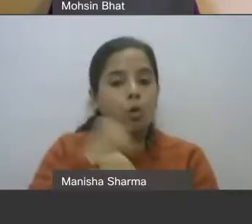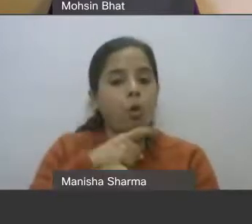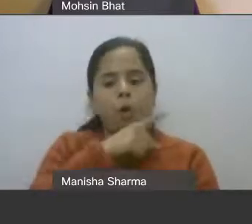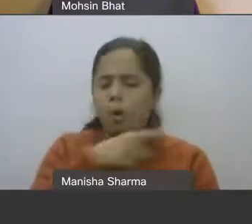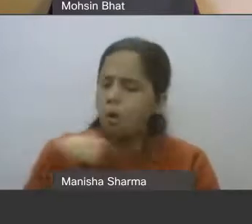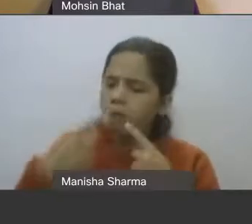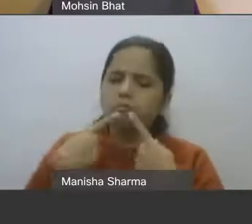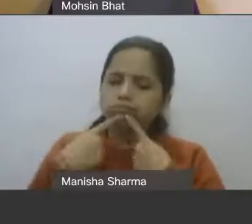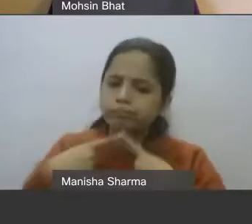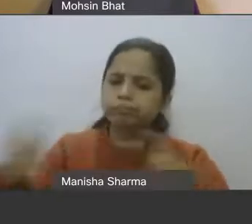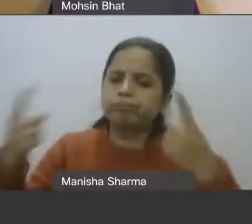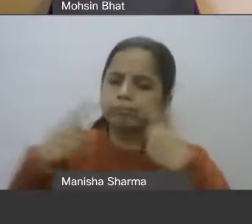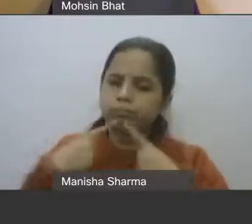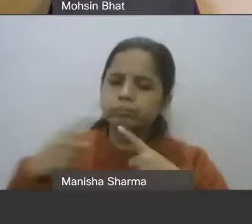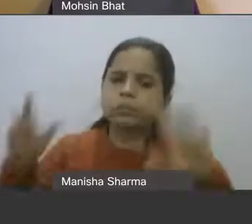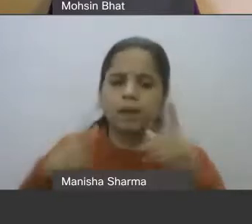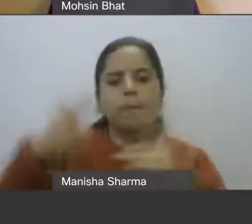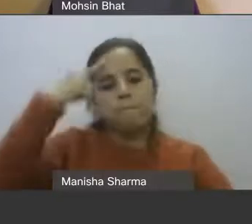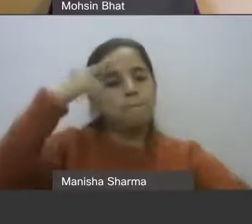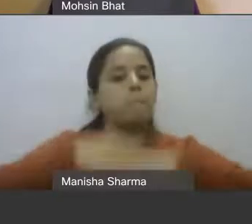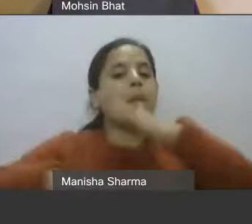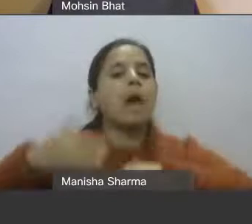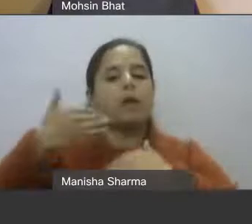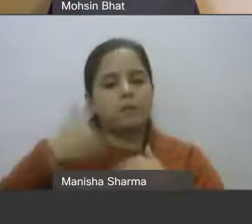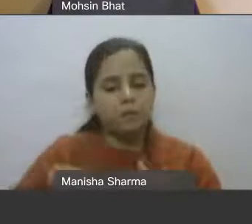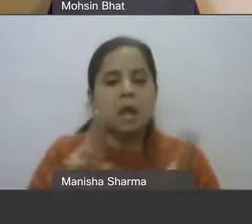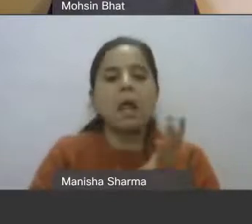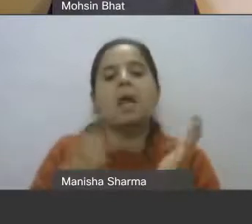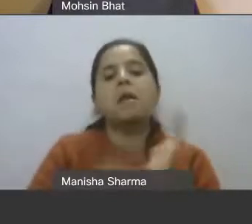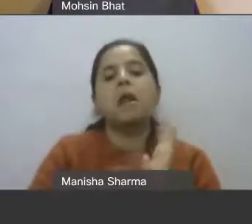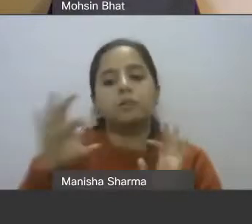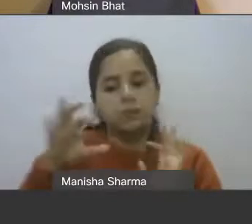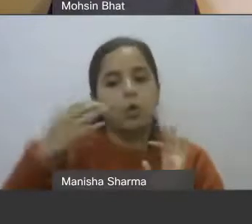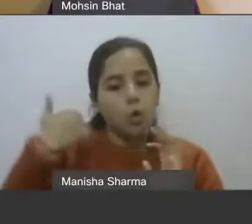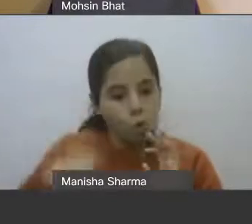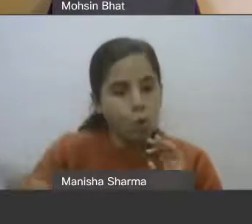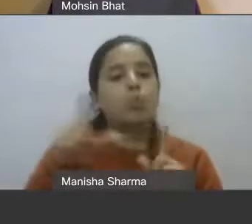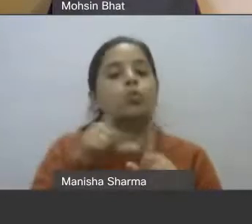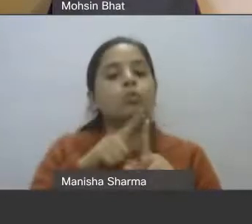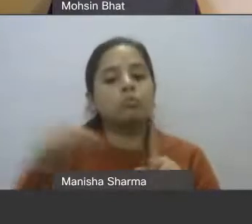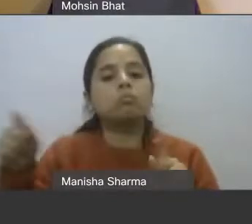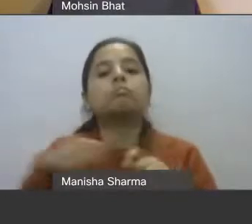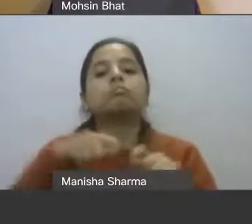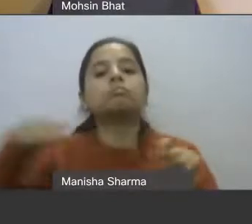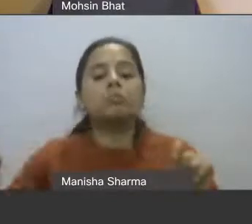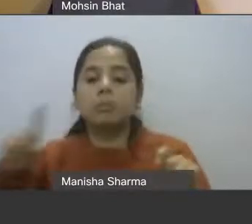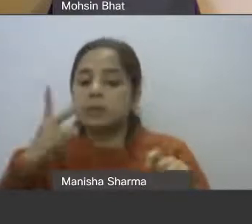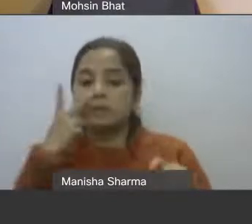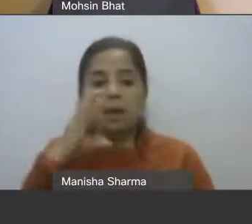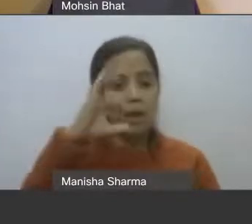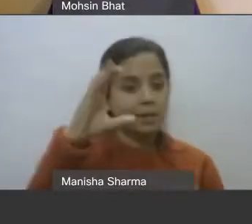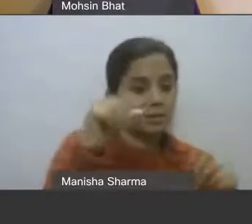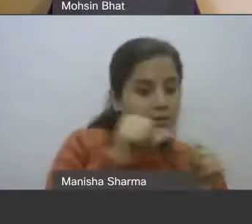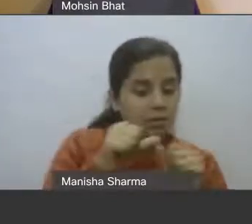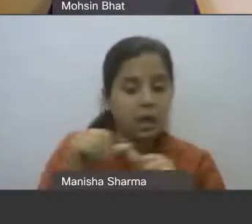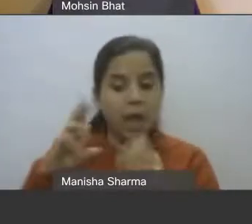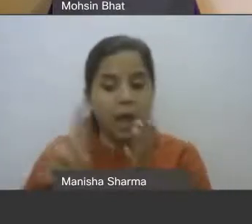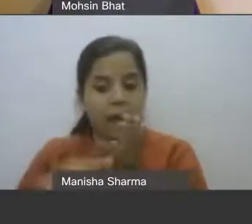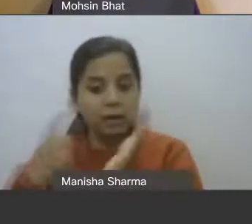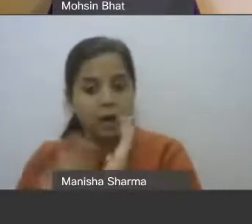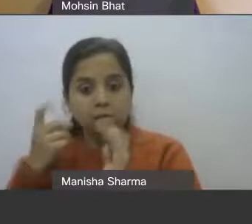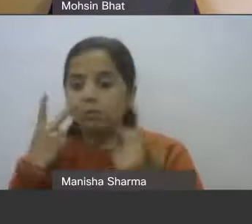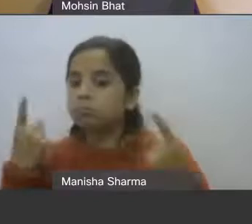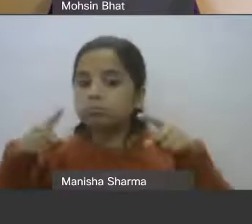continuously announced that there is a plan to extend the NRC to a national level. And then we see how CAA and NRC operate together. We